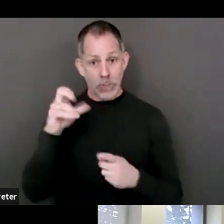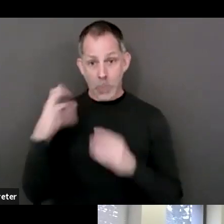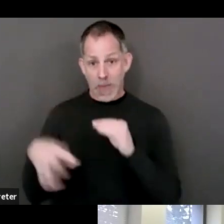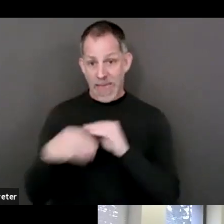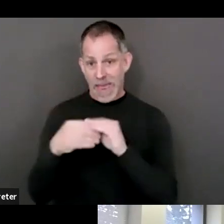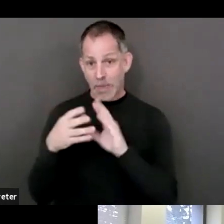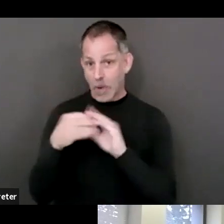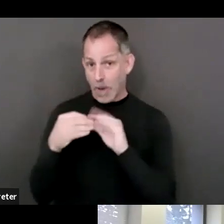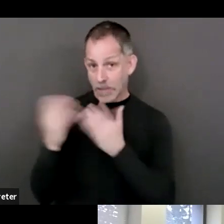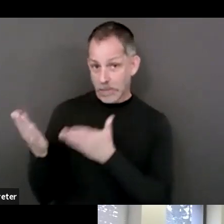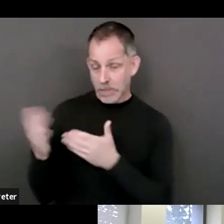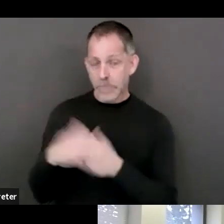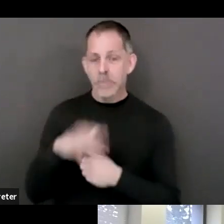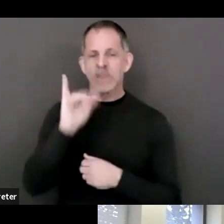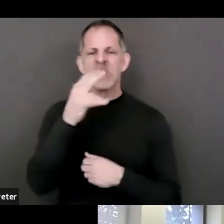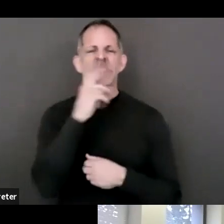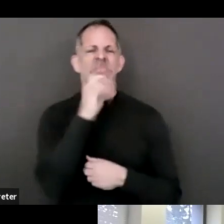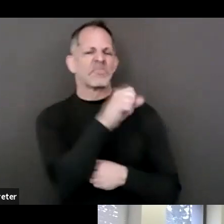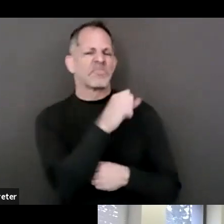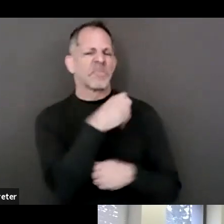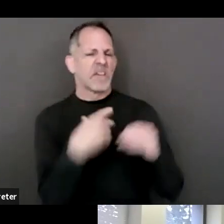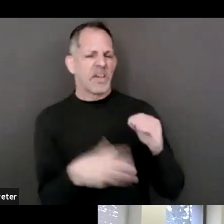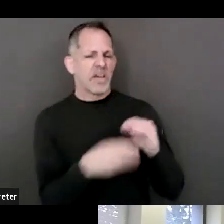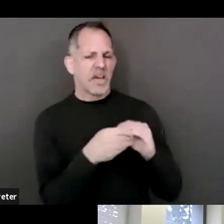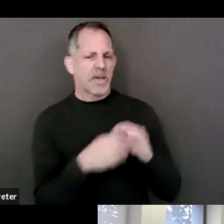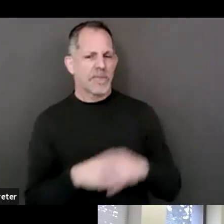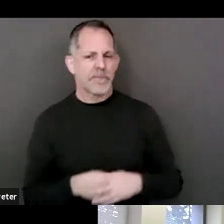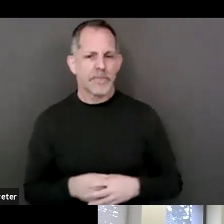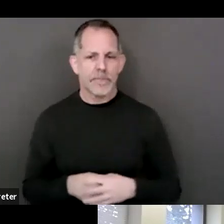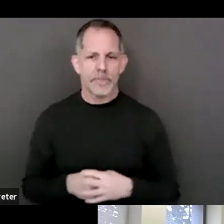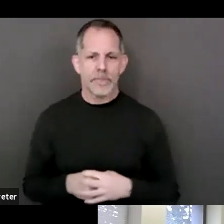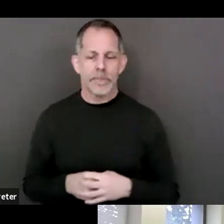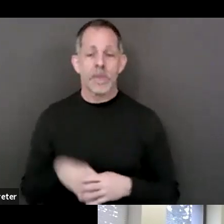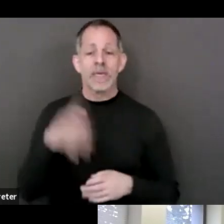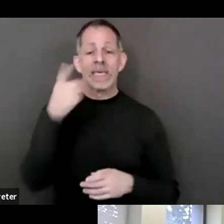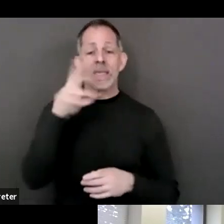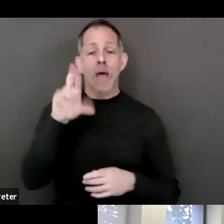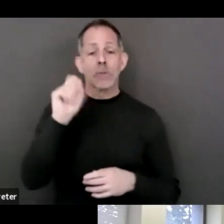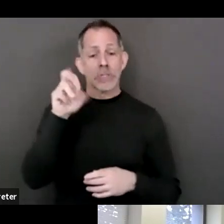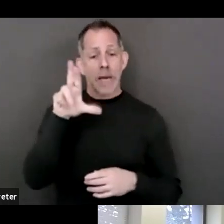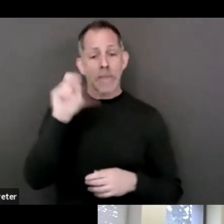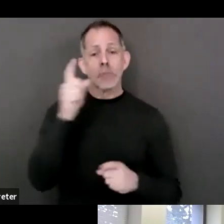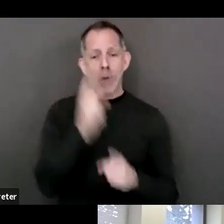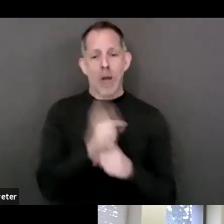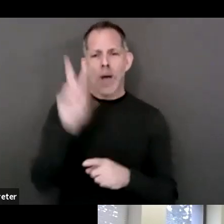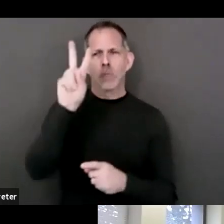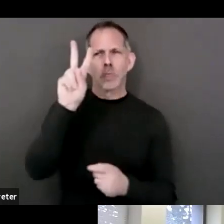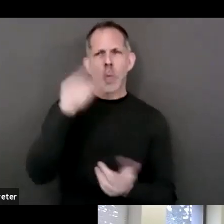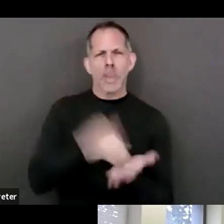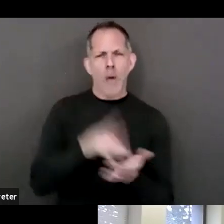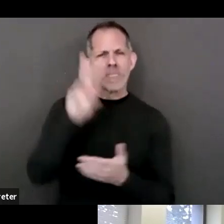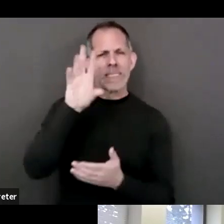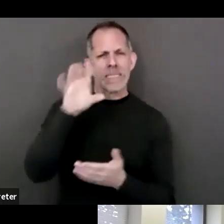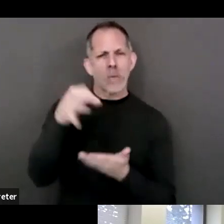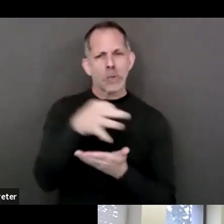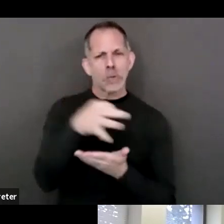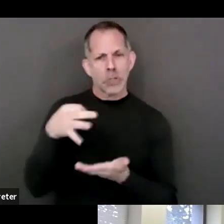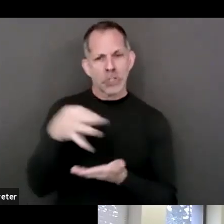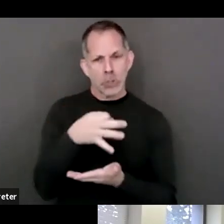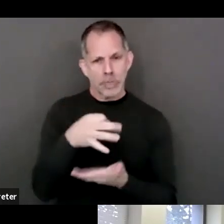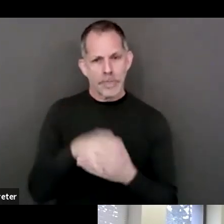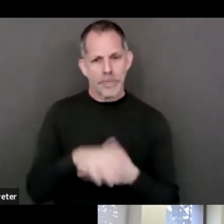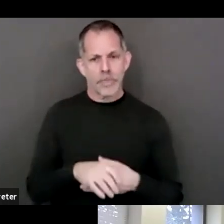Spitter's right. There's about 2,600 doses. The plan is for about a quarter of that to go out through the community-based